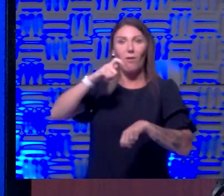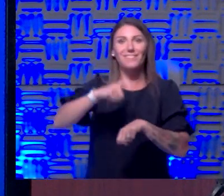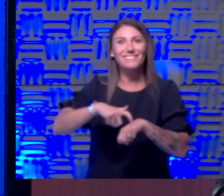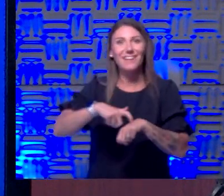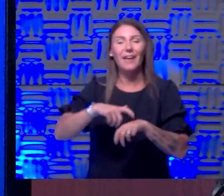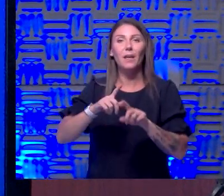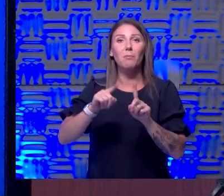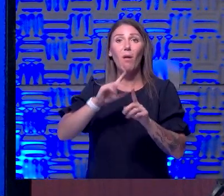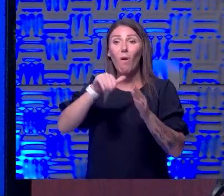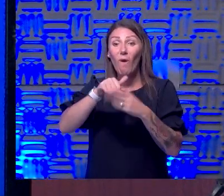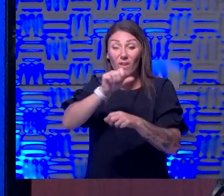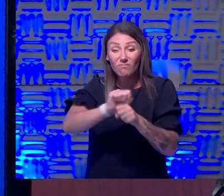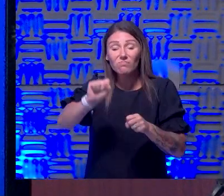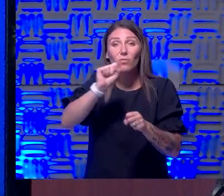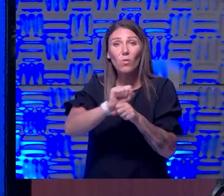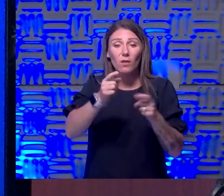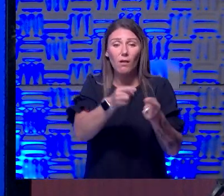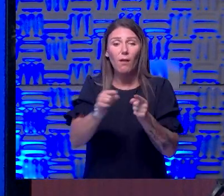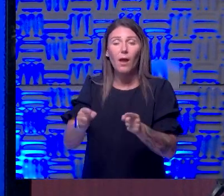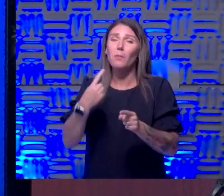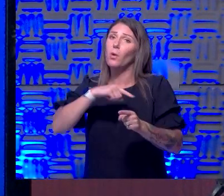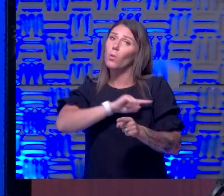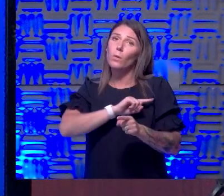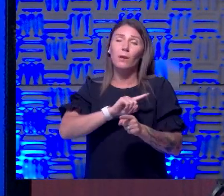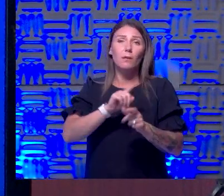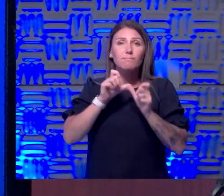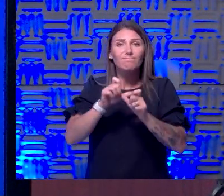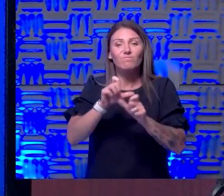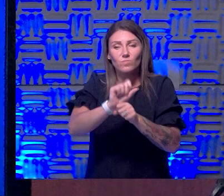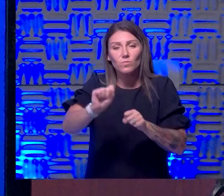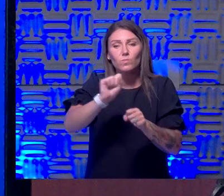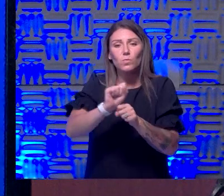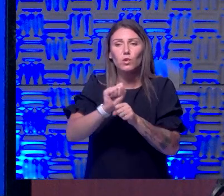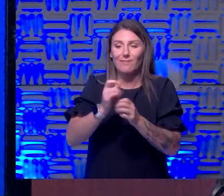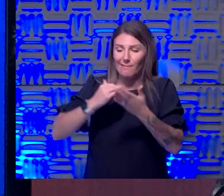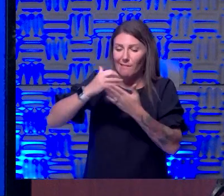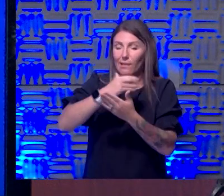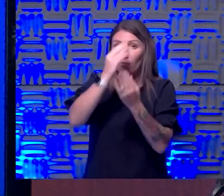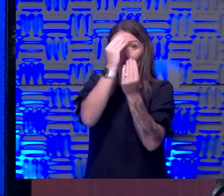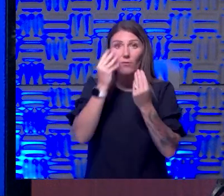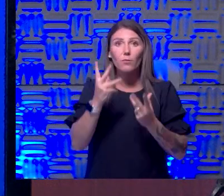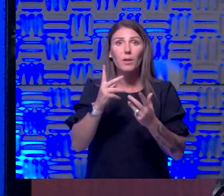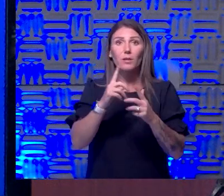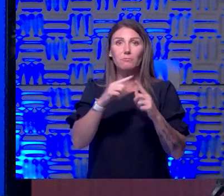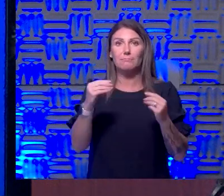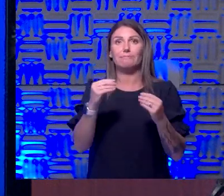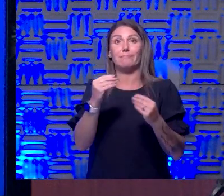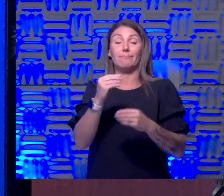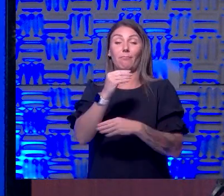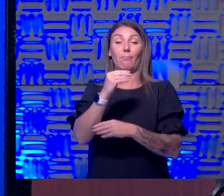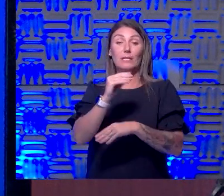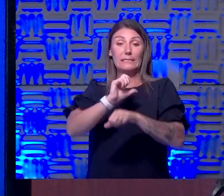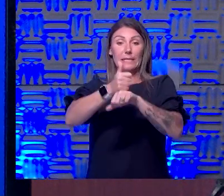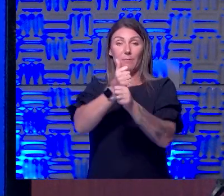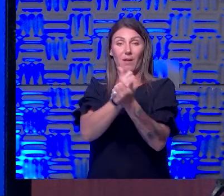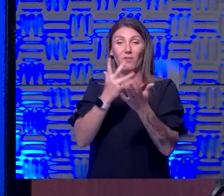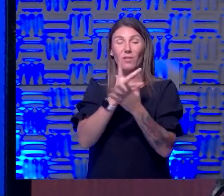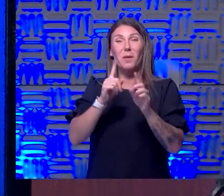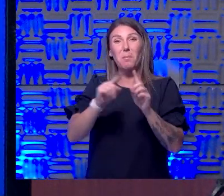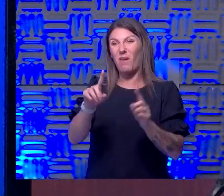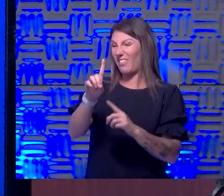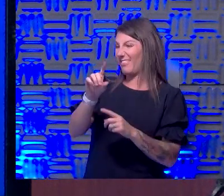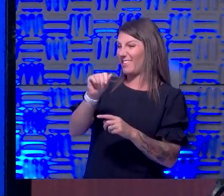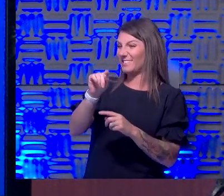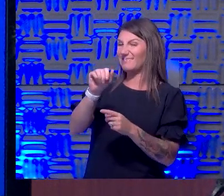all of that work is going on. We're doing all we can to try and get that information, get those things in place. But right now, the data's we're a little